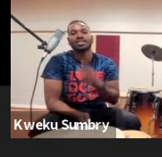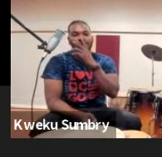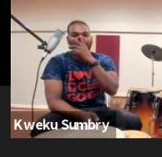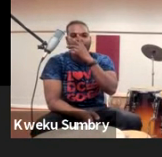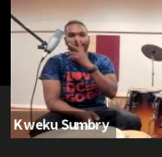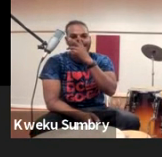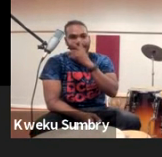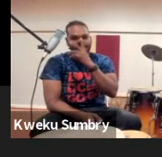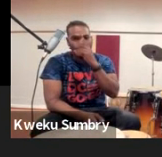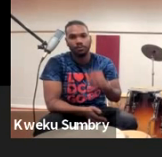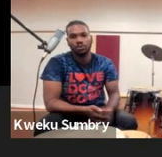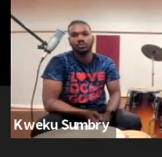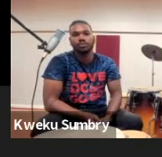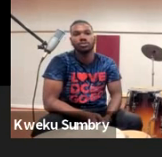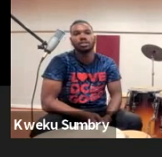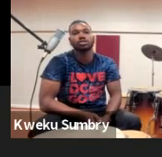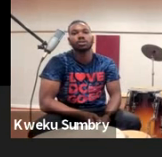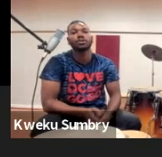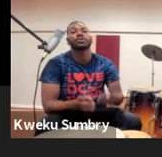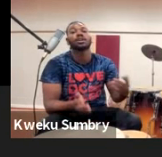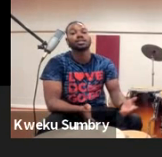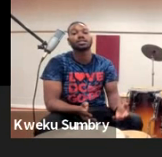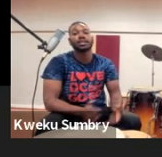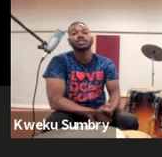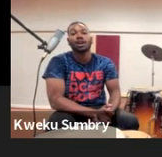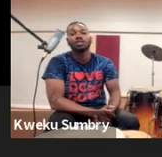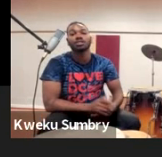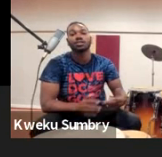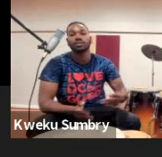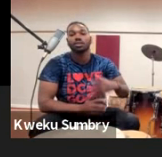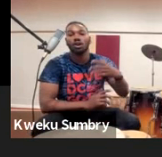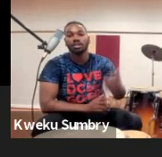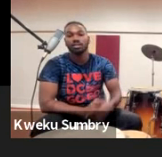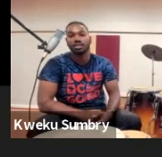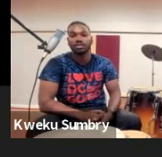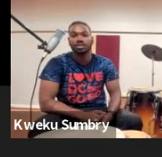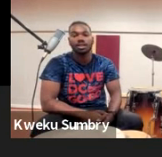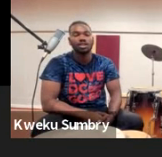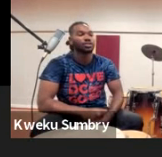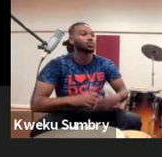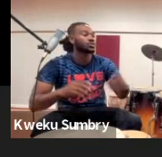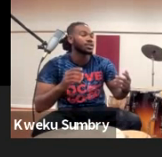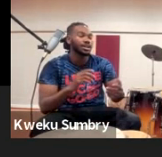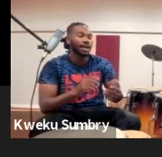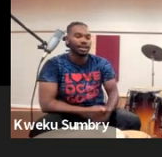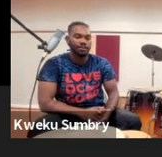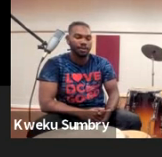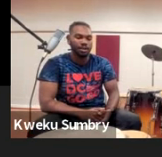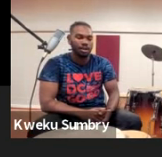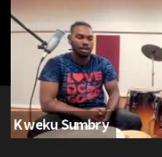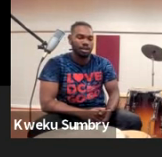With the constant rising and dropping of tempos of the music, the drummer and percussionists take charge in shifting the audience's energy. So that's when you hear,